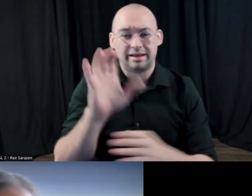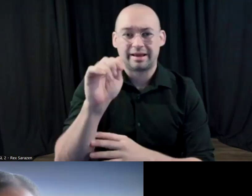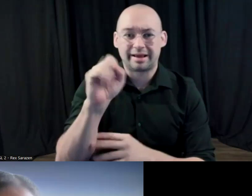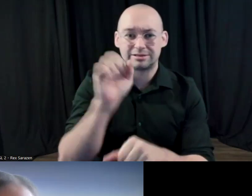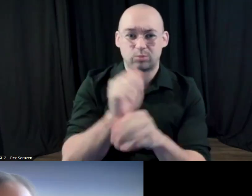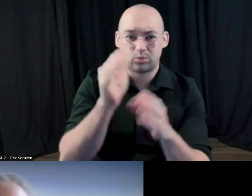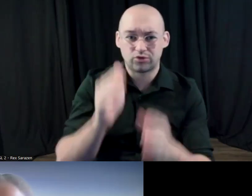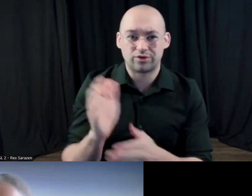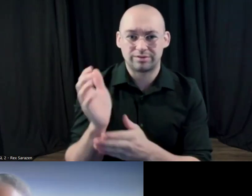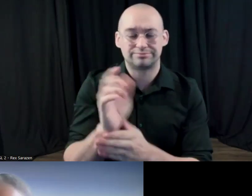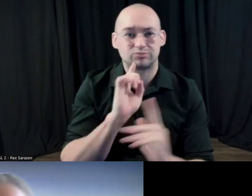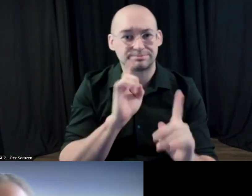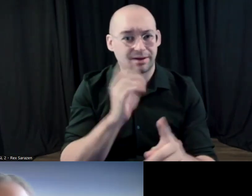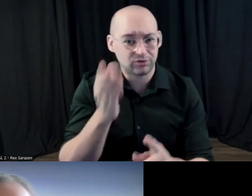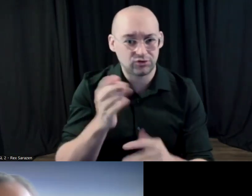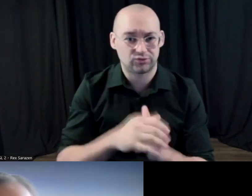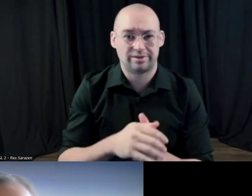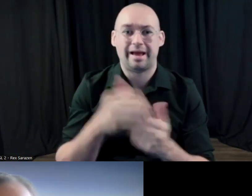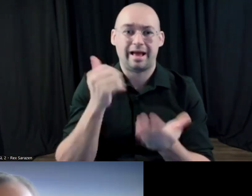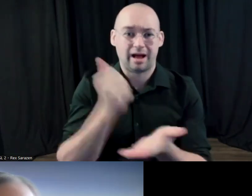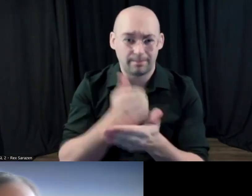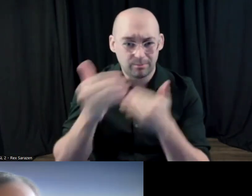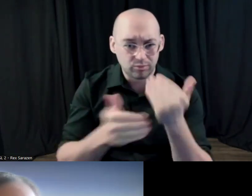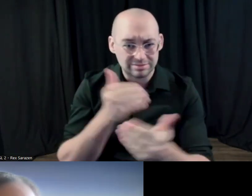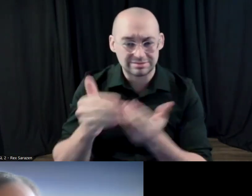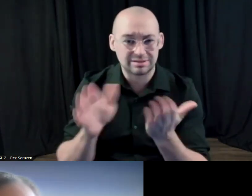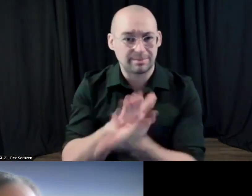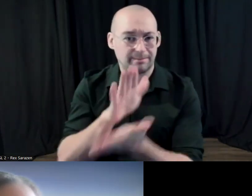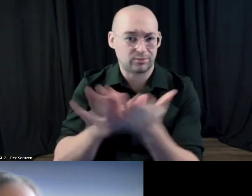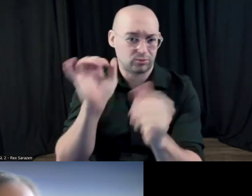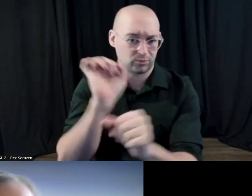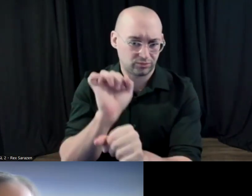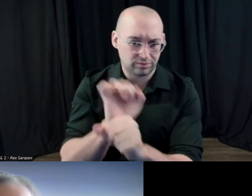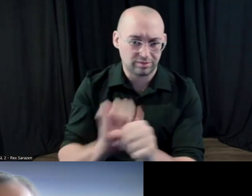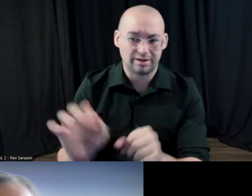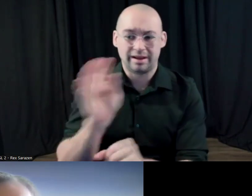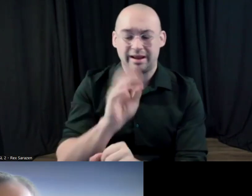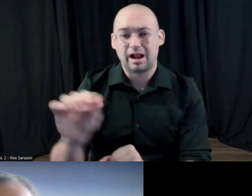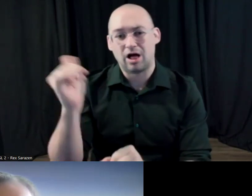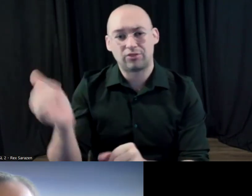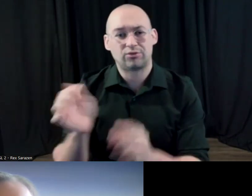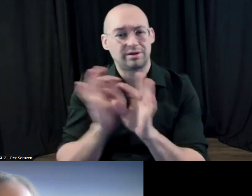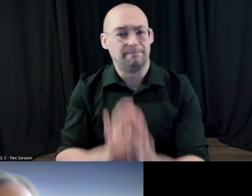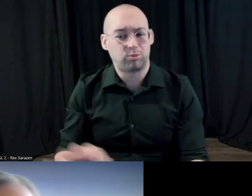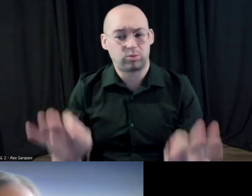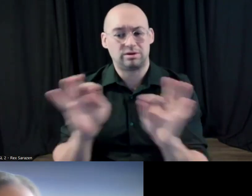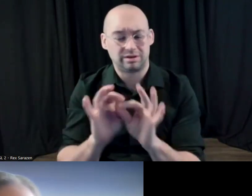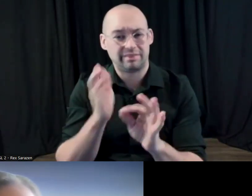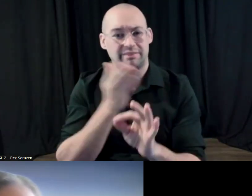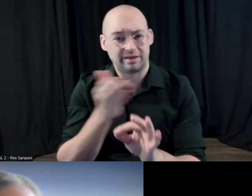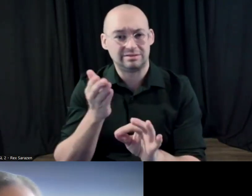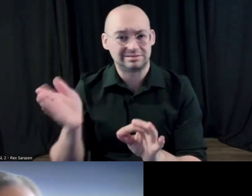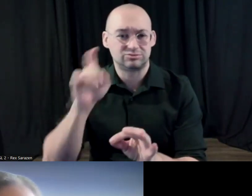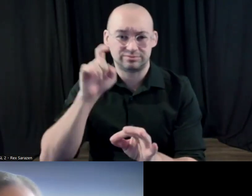back to you, helping you process your paperwork and other vital things that you